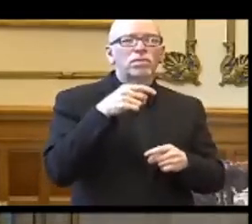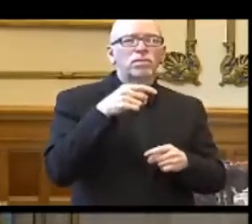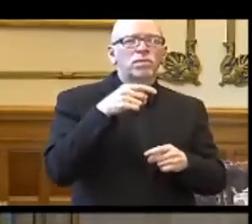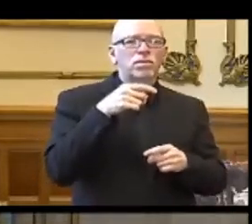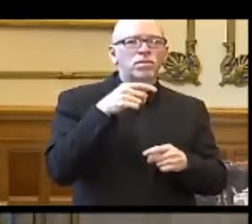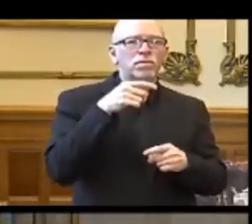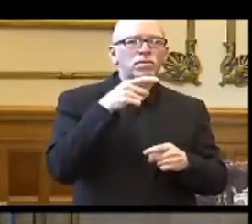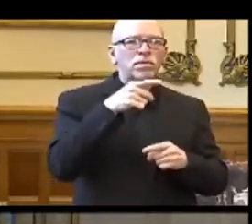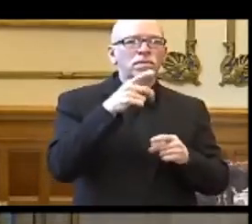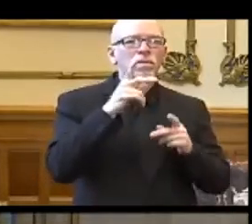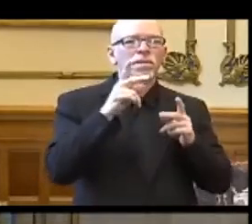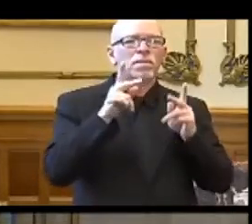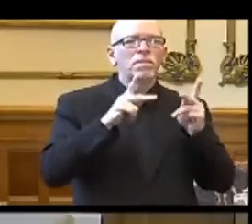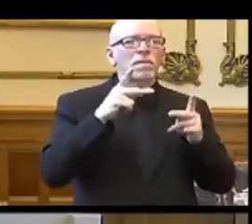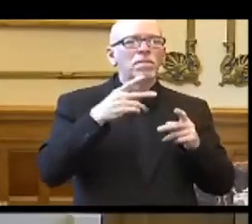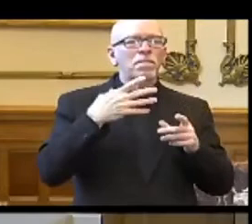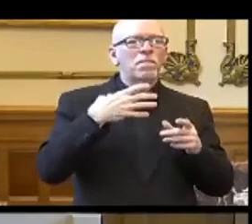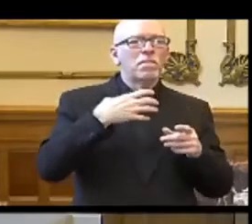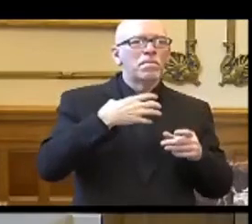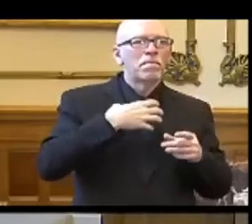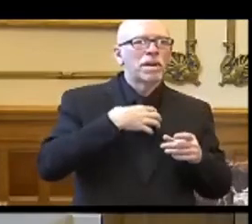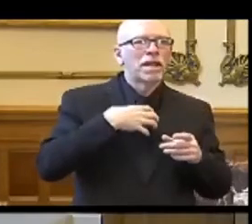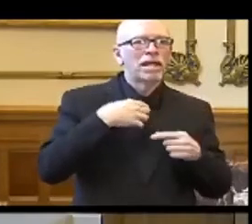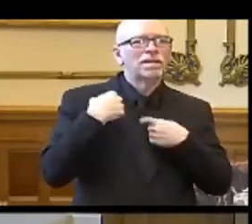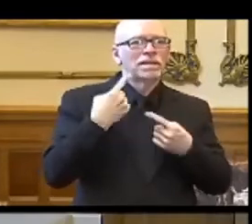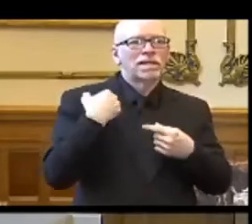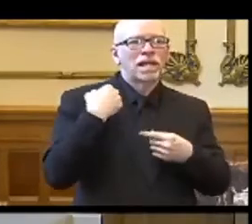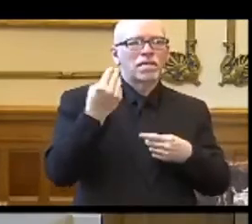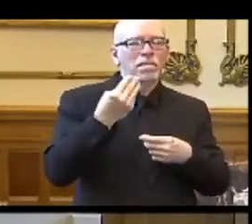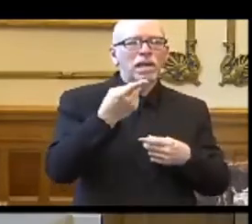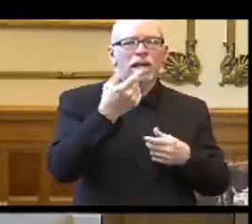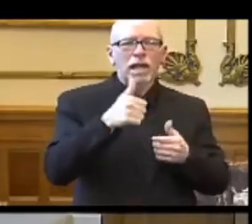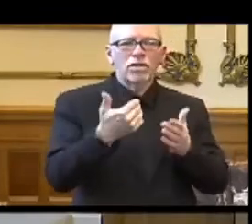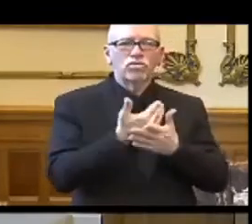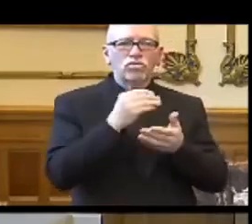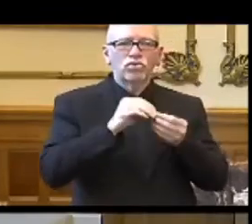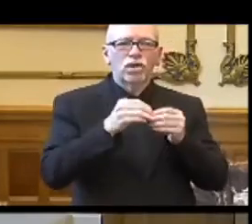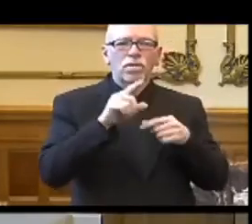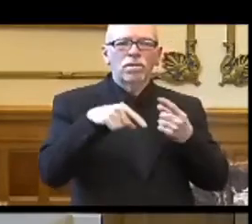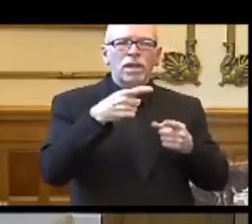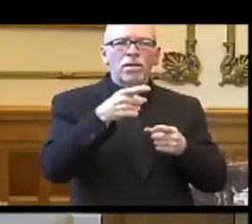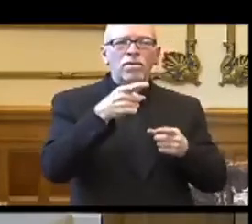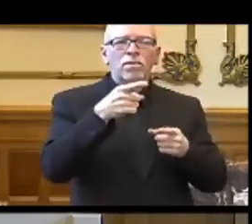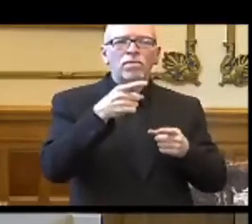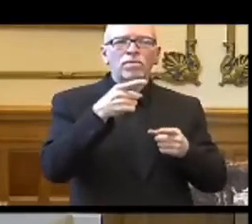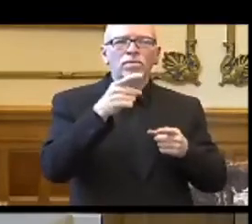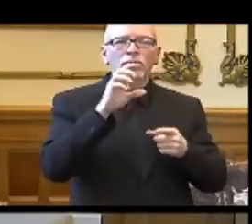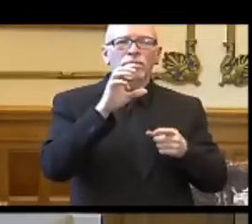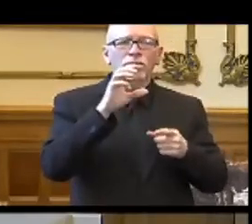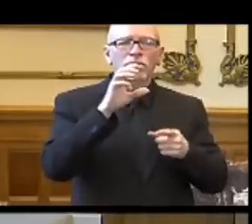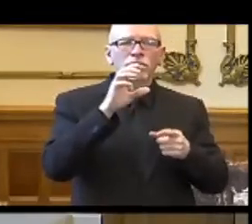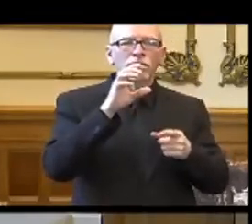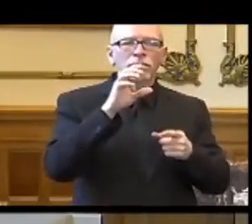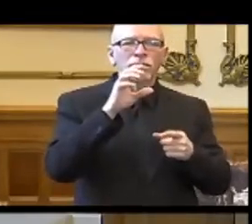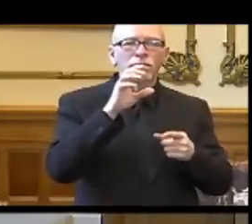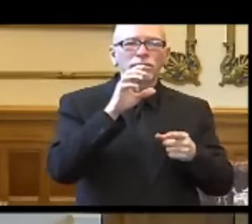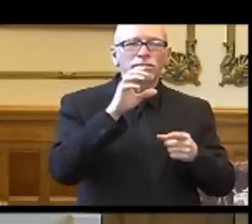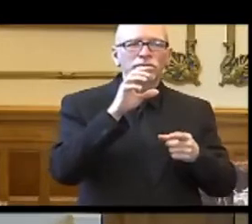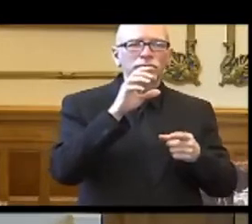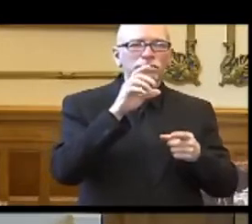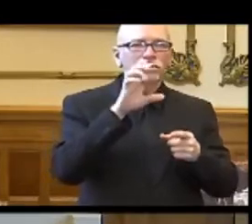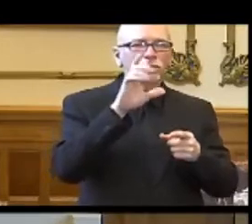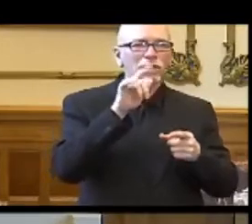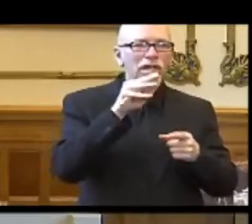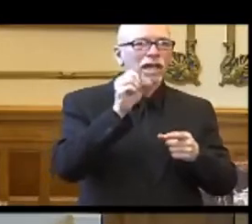800 complaints since last Monday. Any new numbers on complaints, cease and desist letters, or written warnings